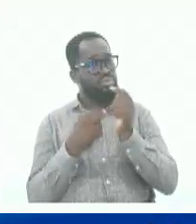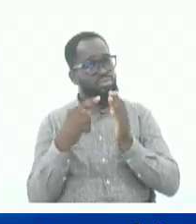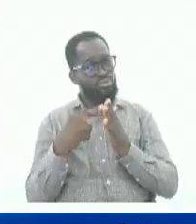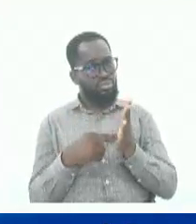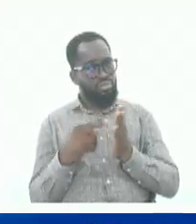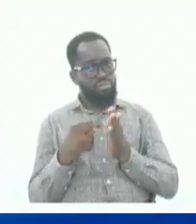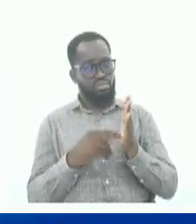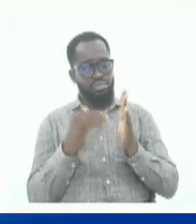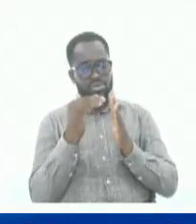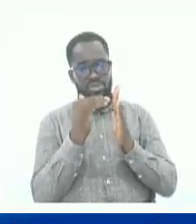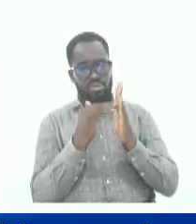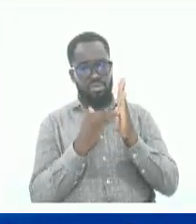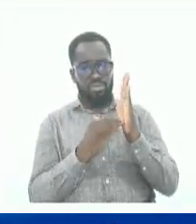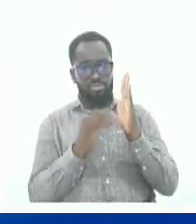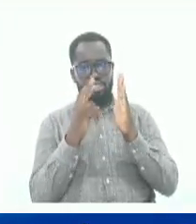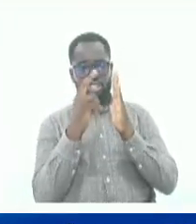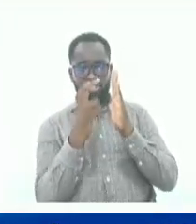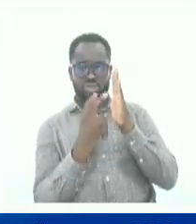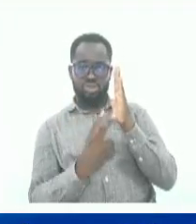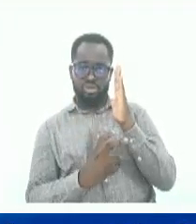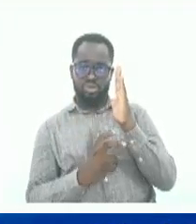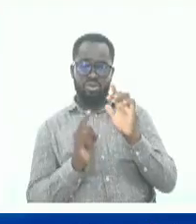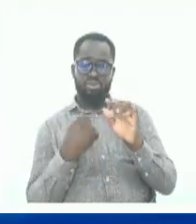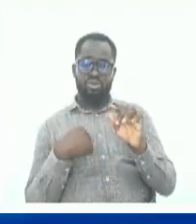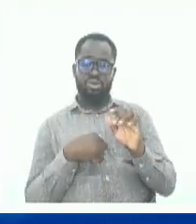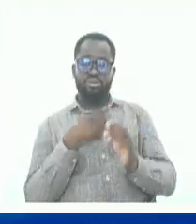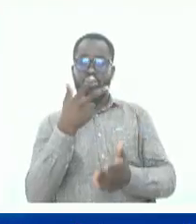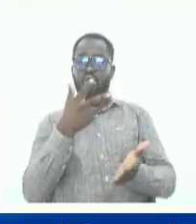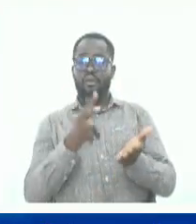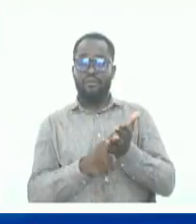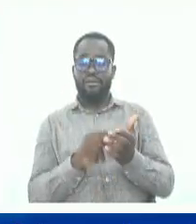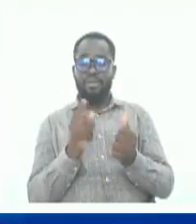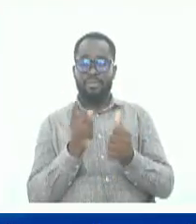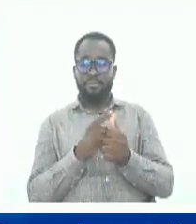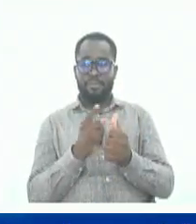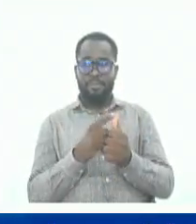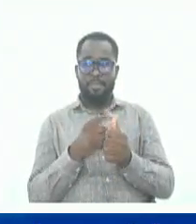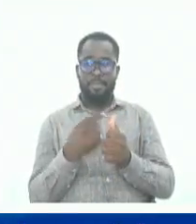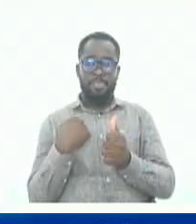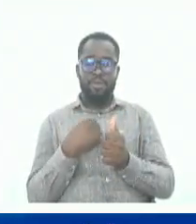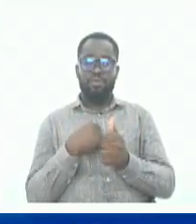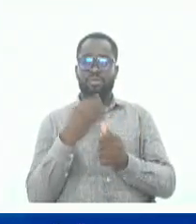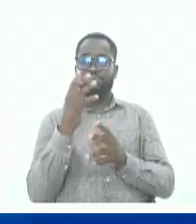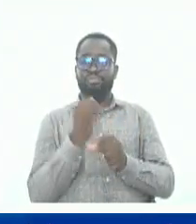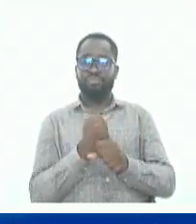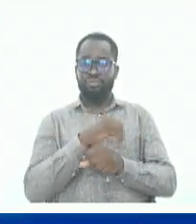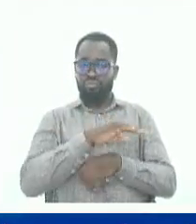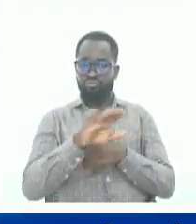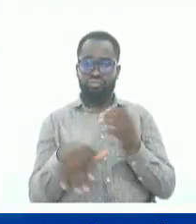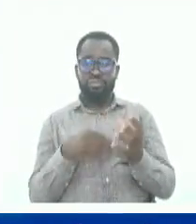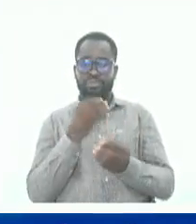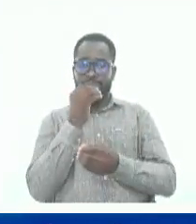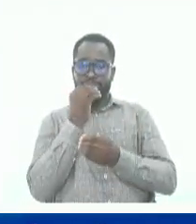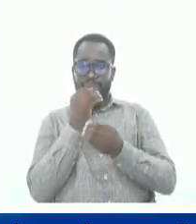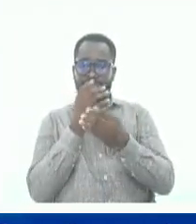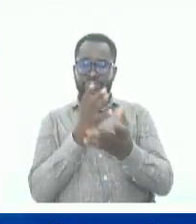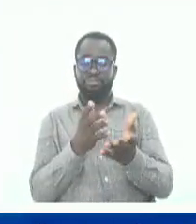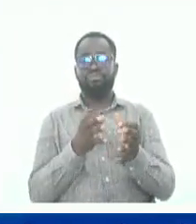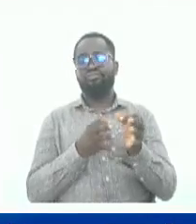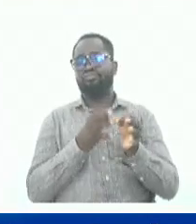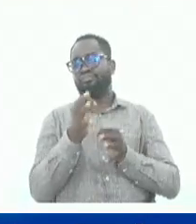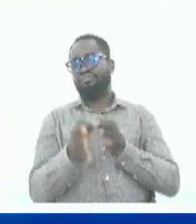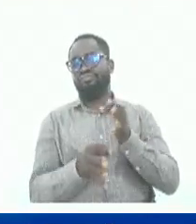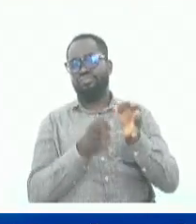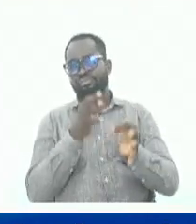on the following matters. We confirm that, 1, we have obtained all the information and